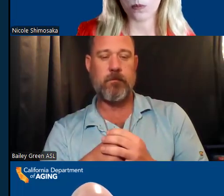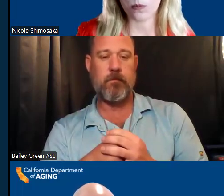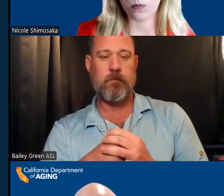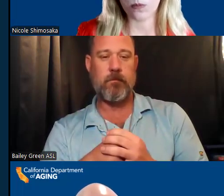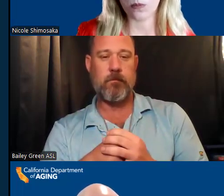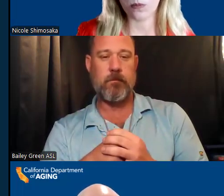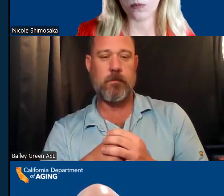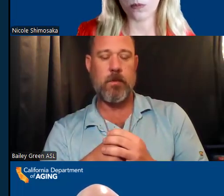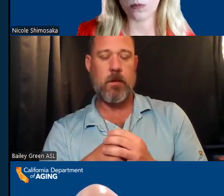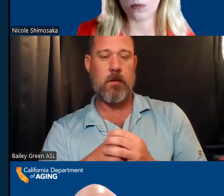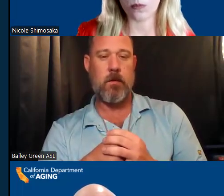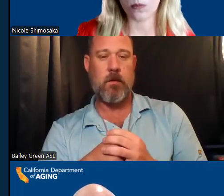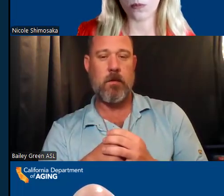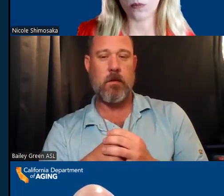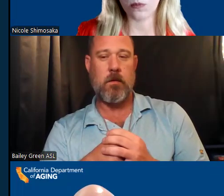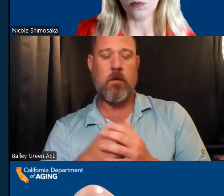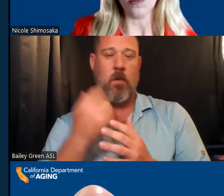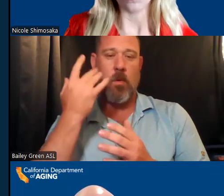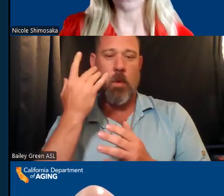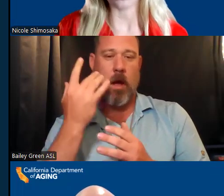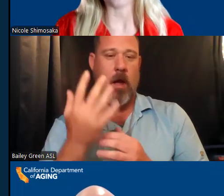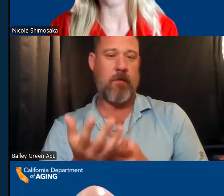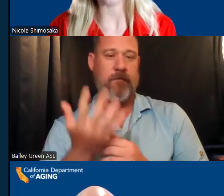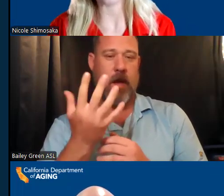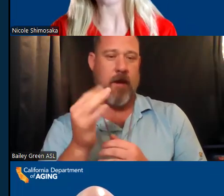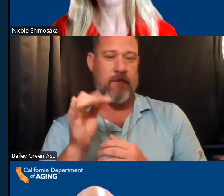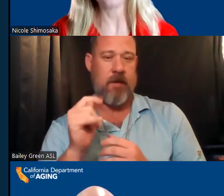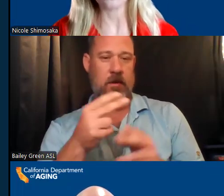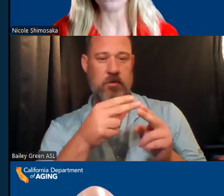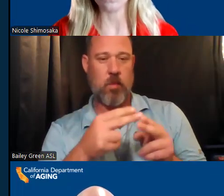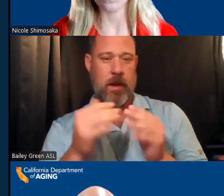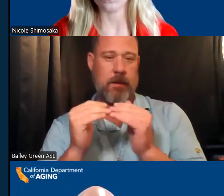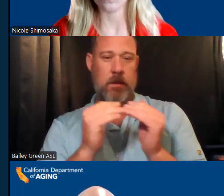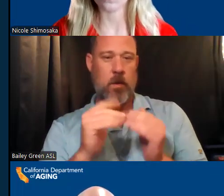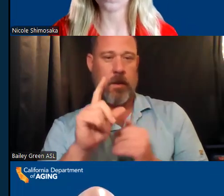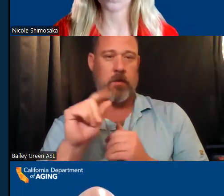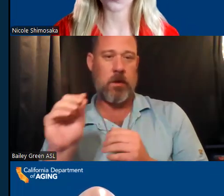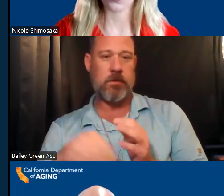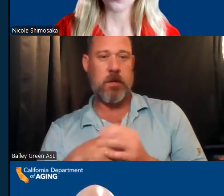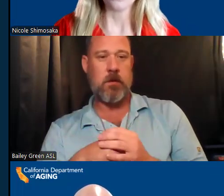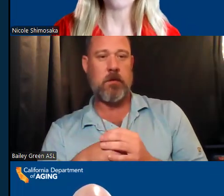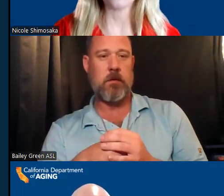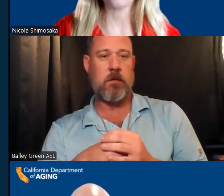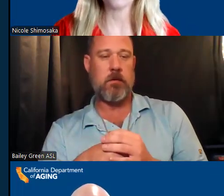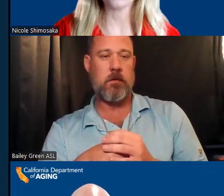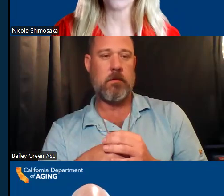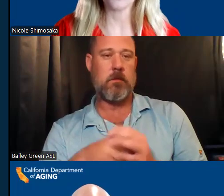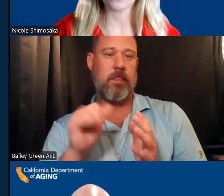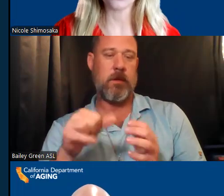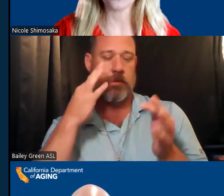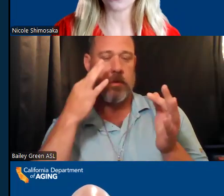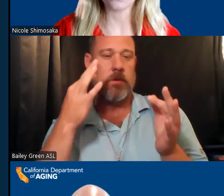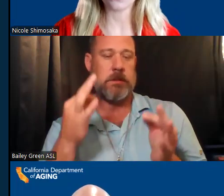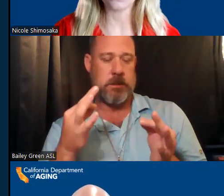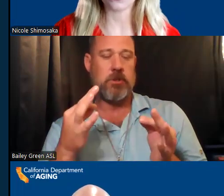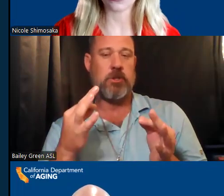Right. Next question. Why are the 5 factors weighted equally at 20%? This was a determination